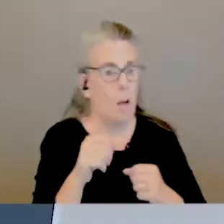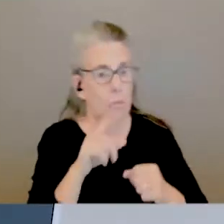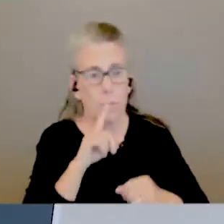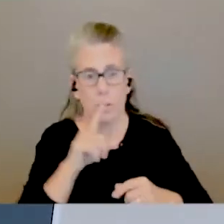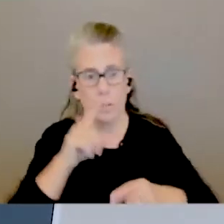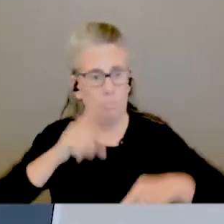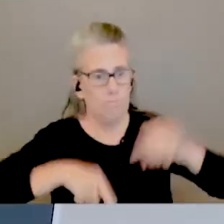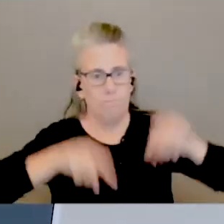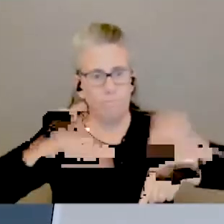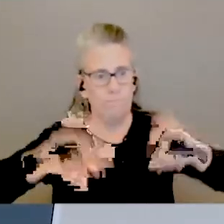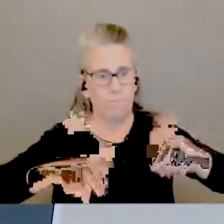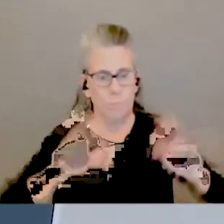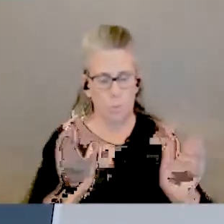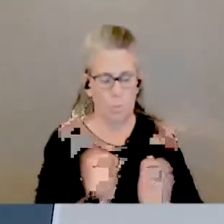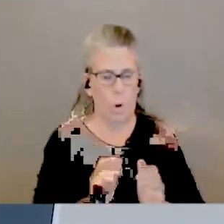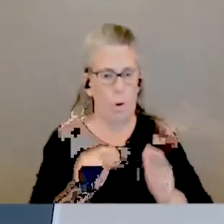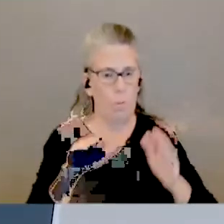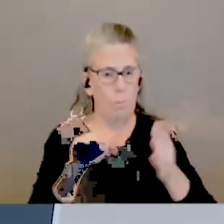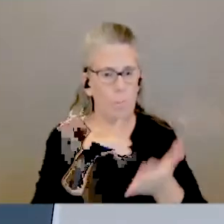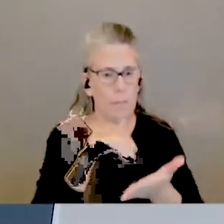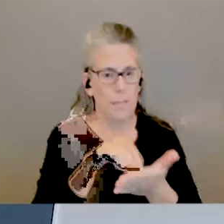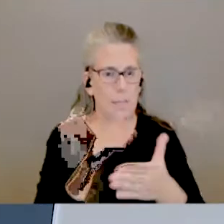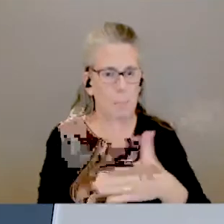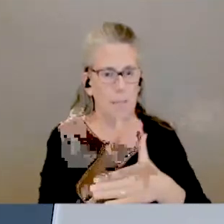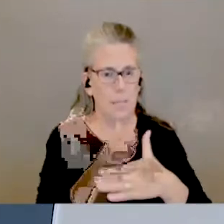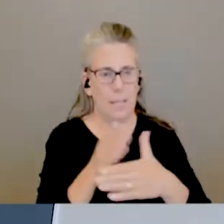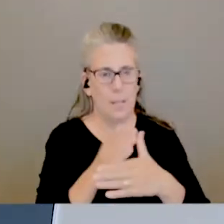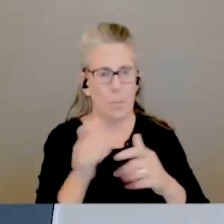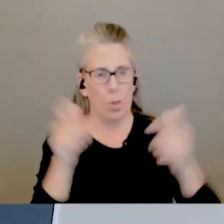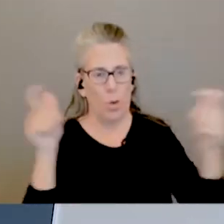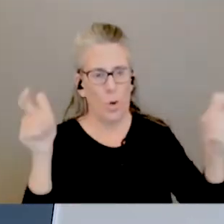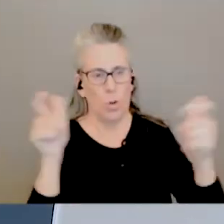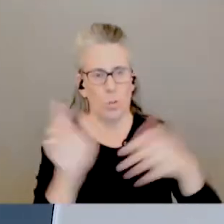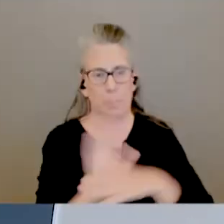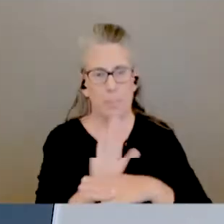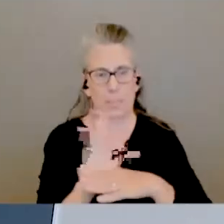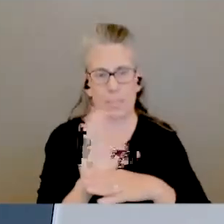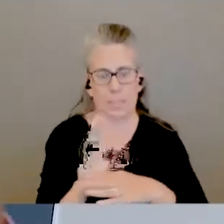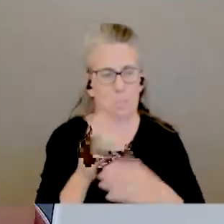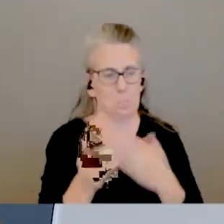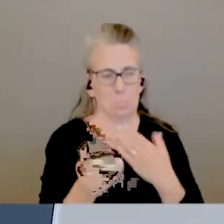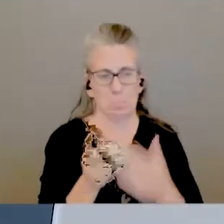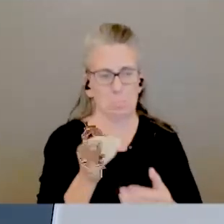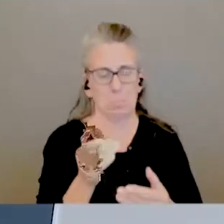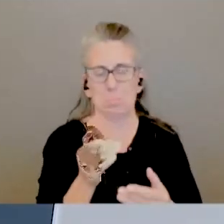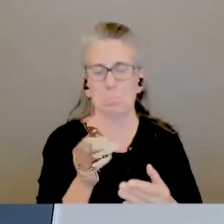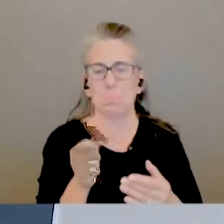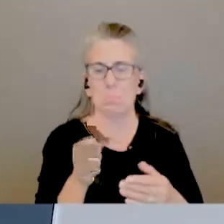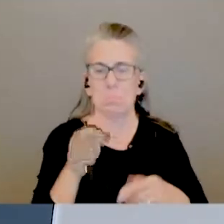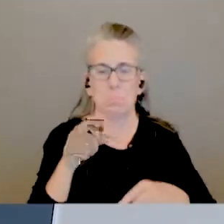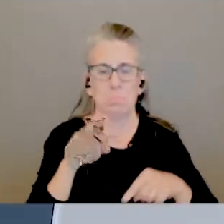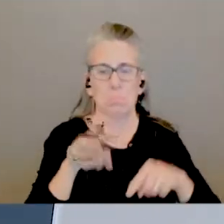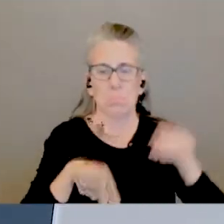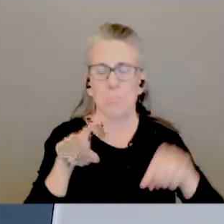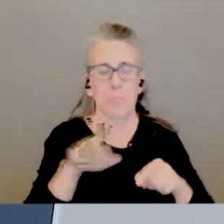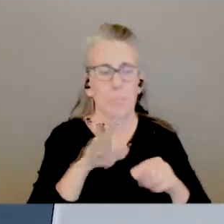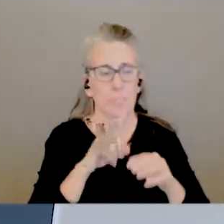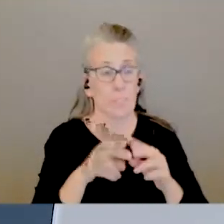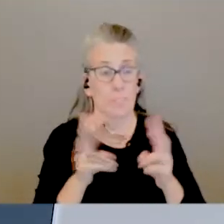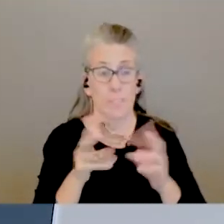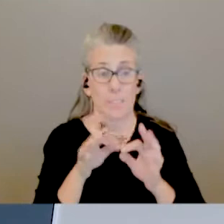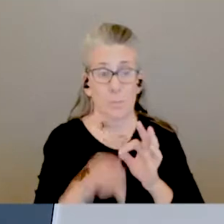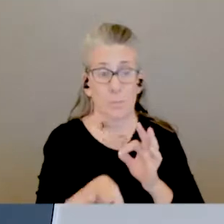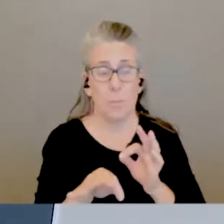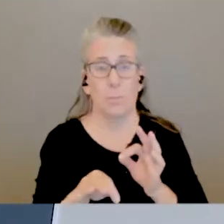brands, small, medium, large, and that's why sponsored products is one of our simplest products to get started on. If you become a